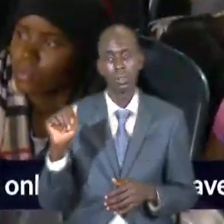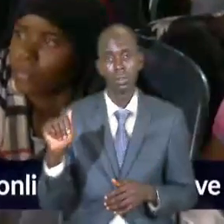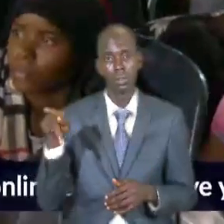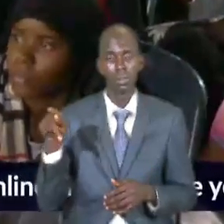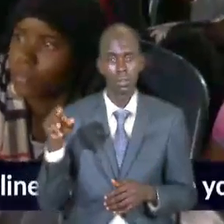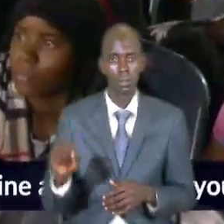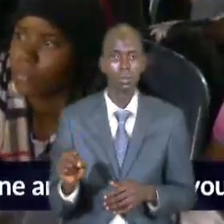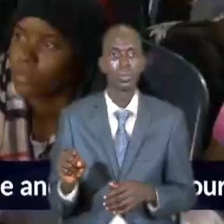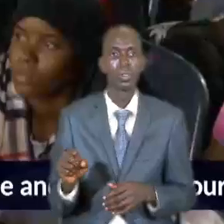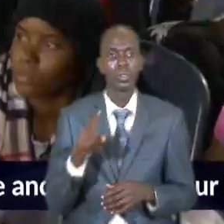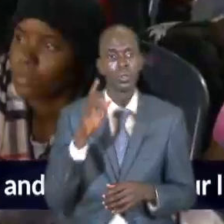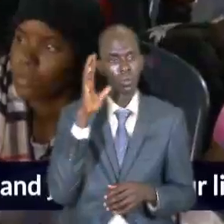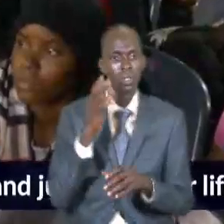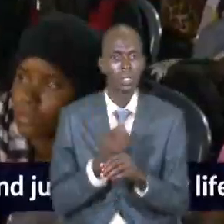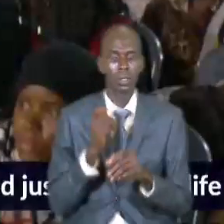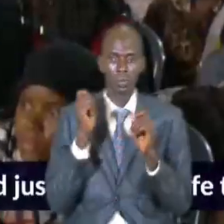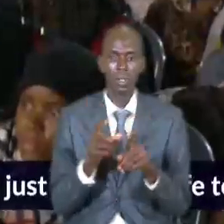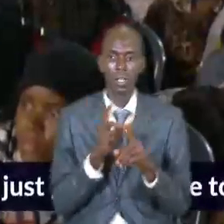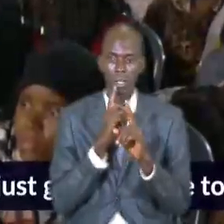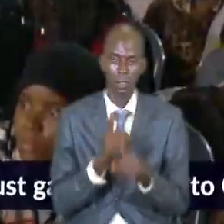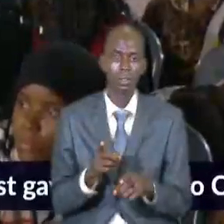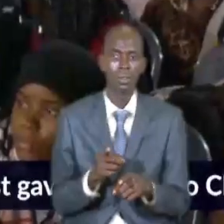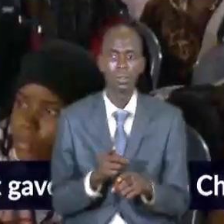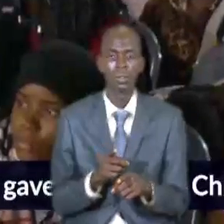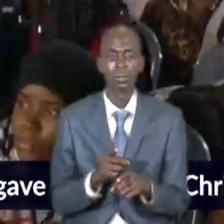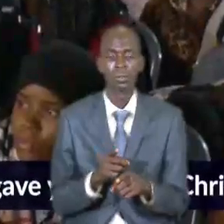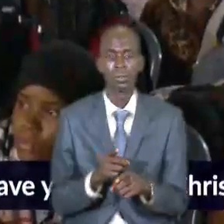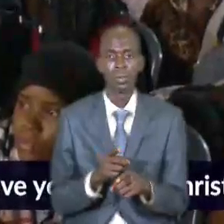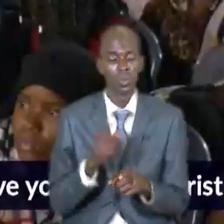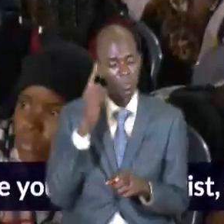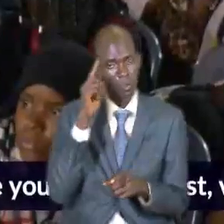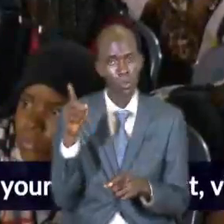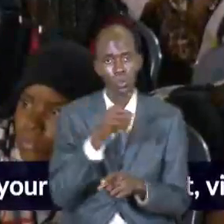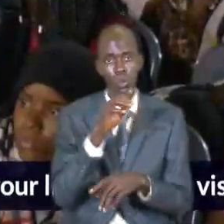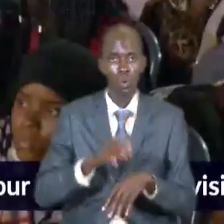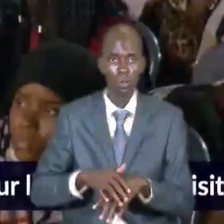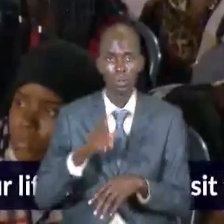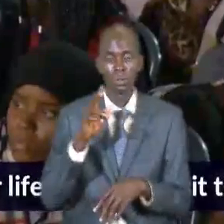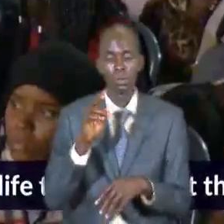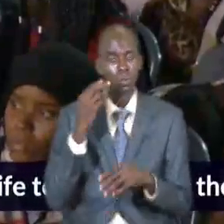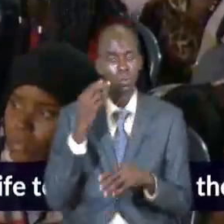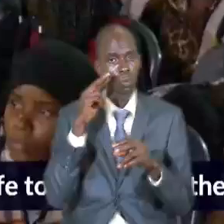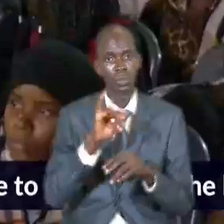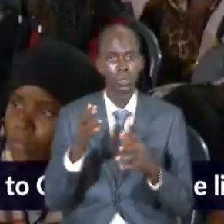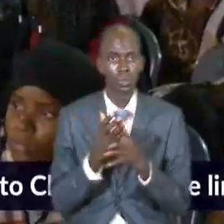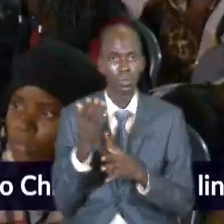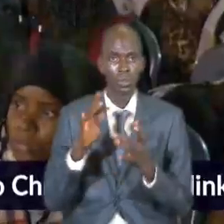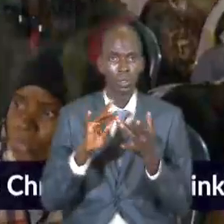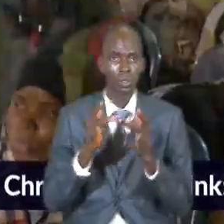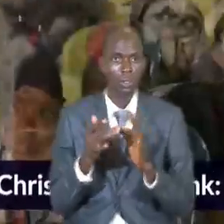For those of you on radio and TV, do the same, and the Lord will bless you.